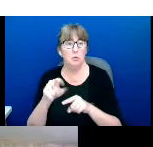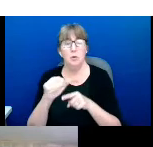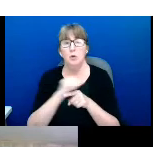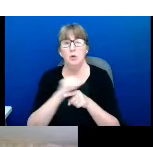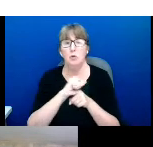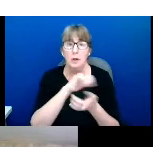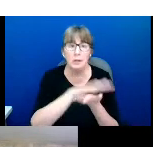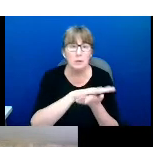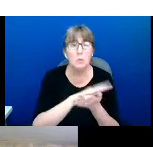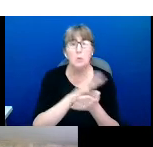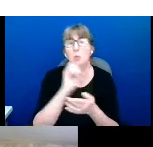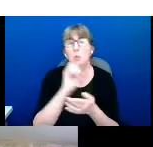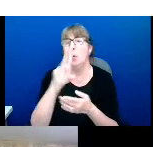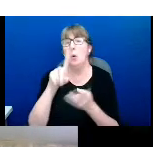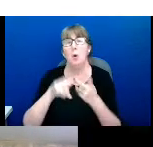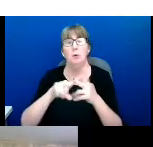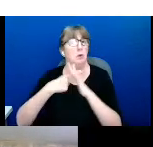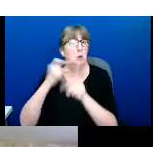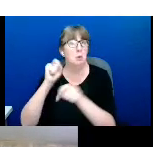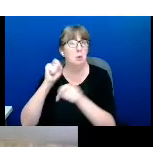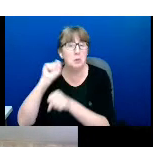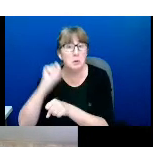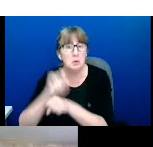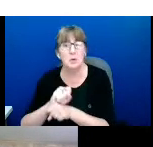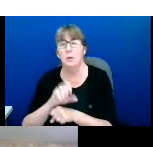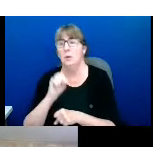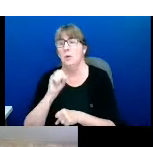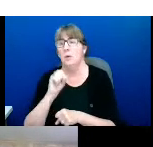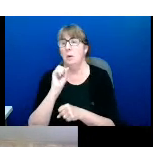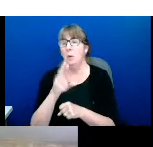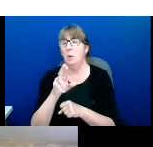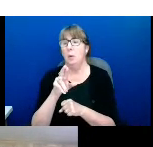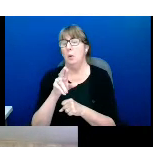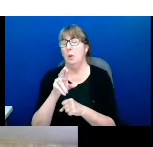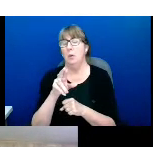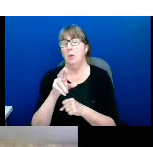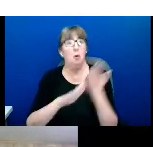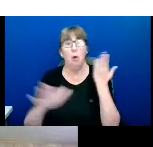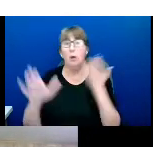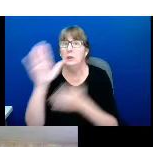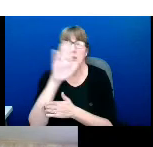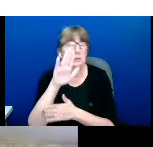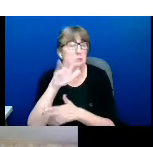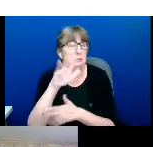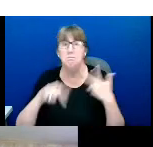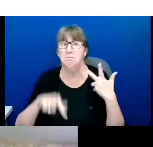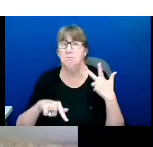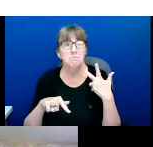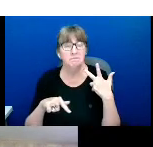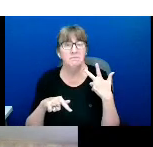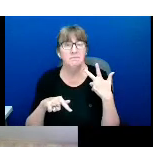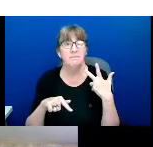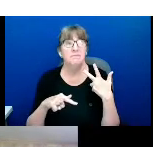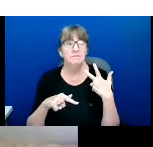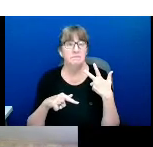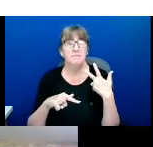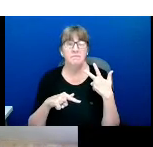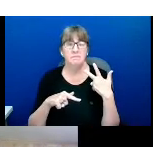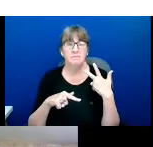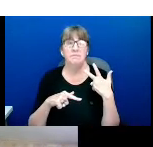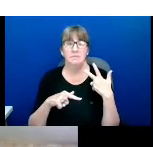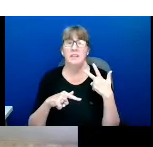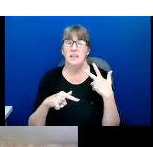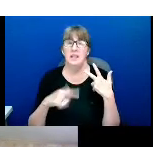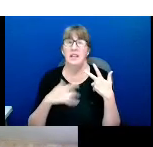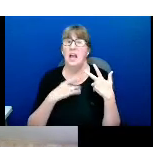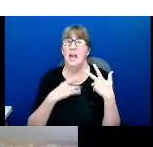workforce or go to a college. So that's something I really like to see as